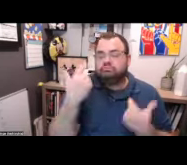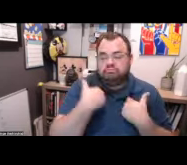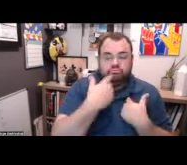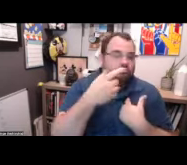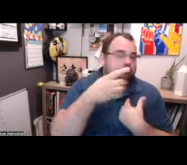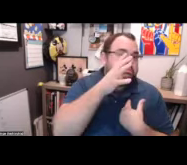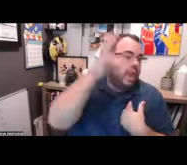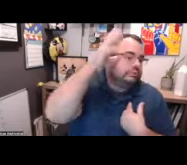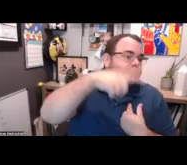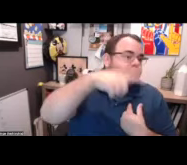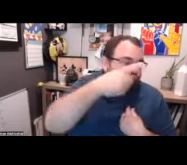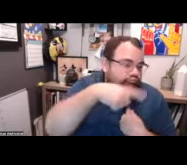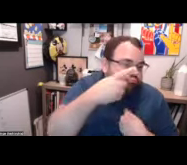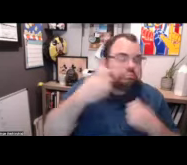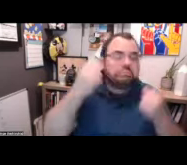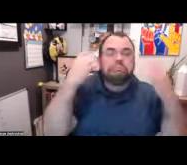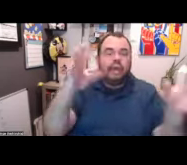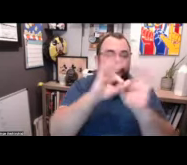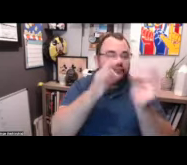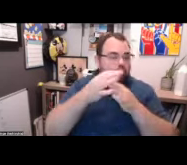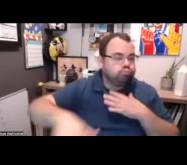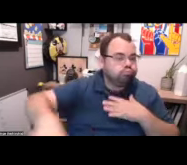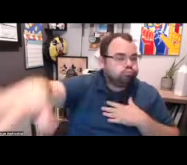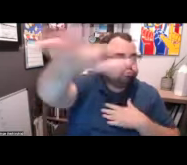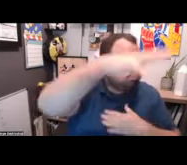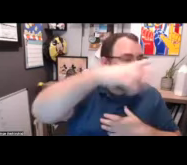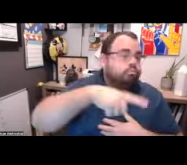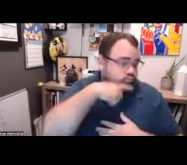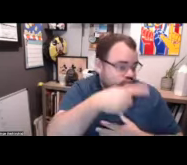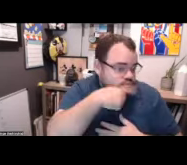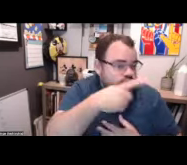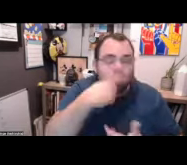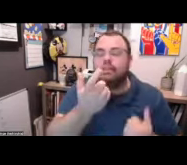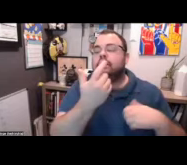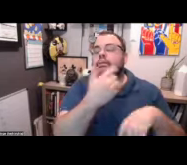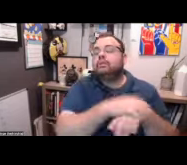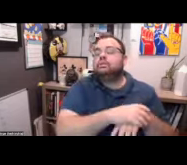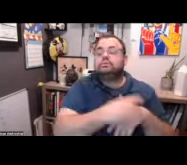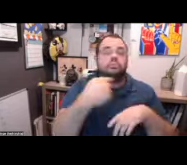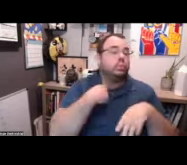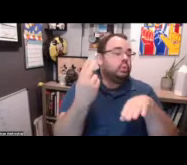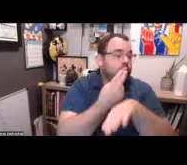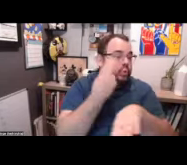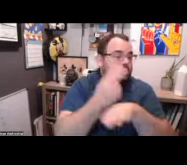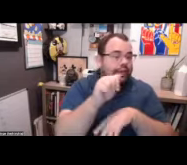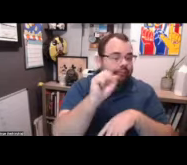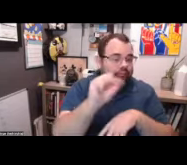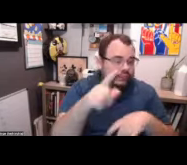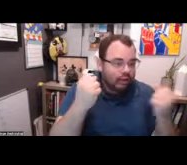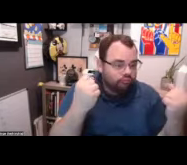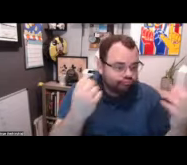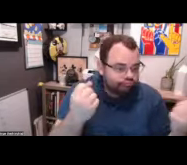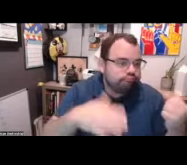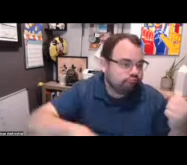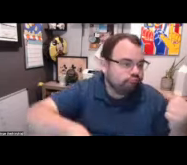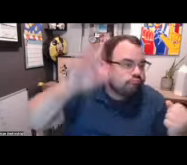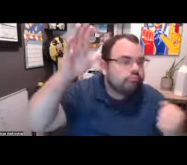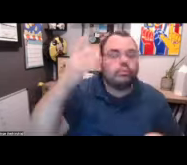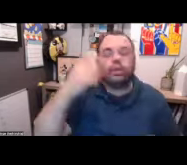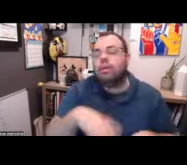up, right? And my parents are hearing, and there are many families who are hearing parents